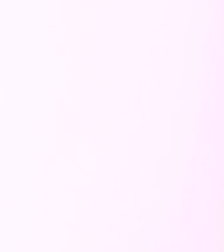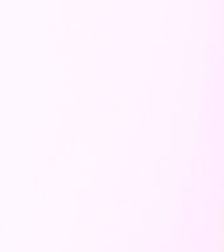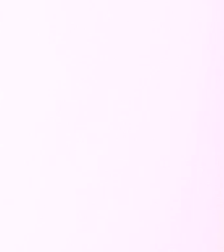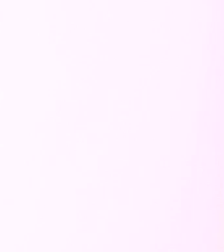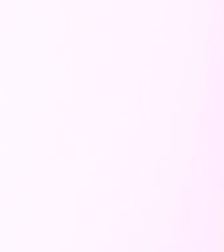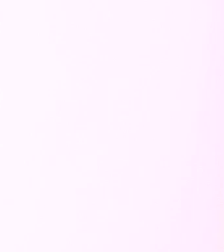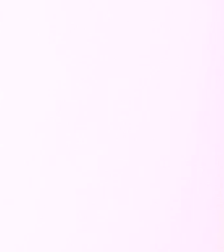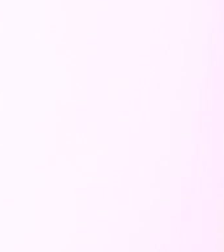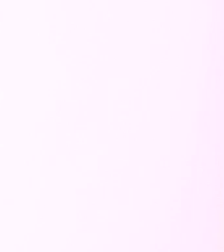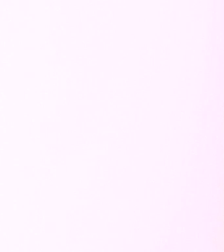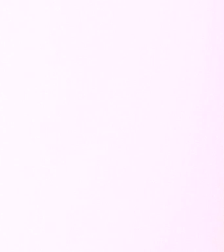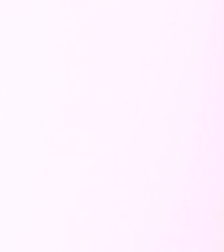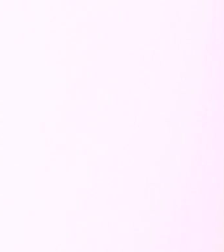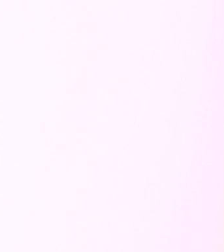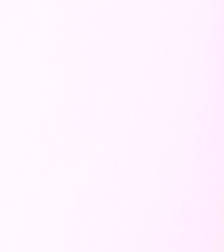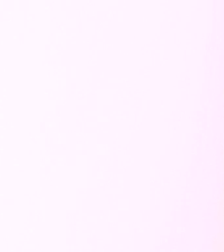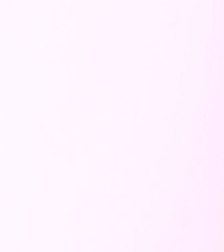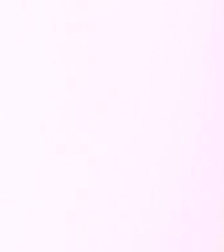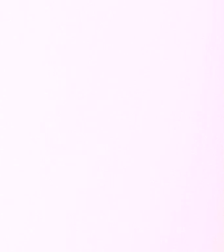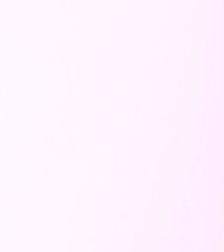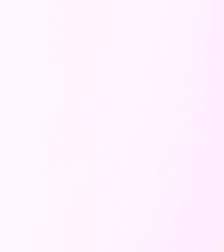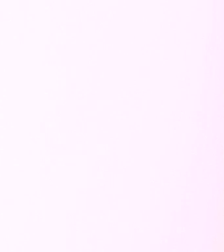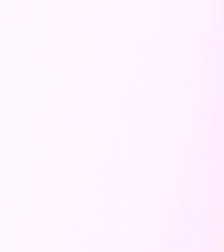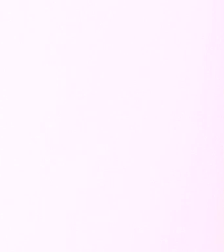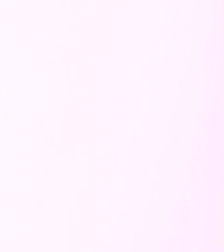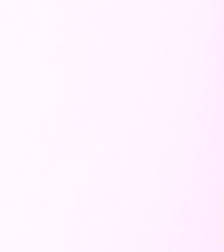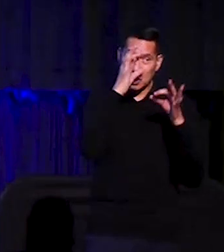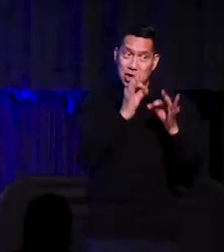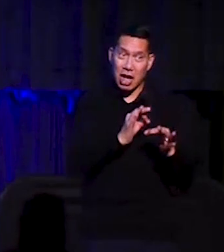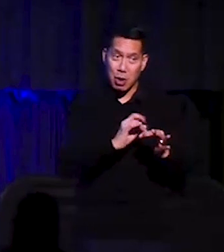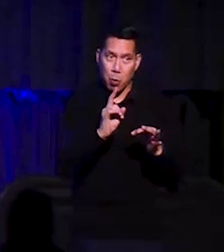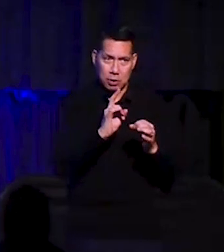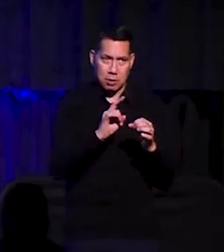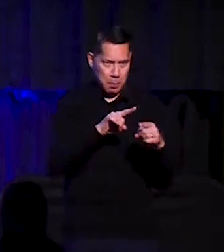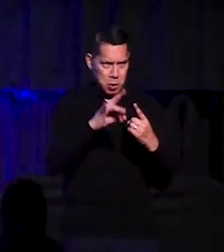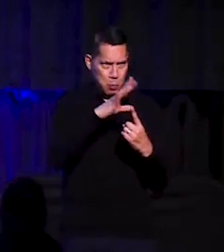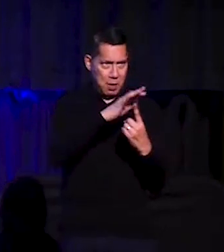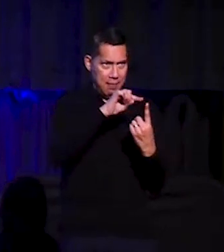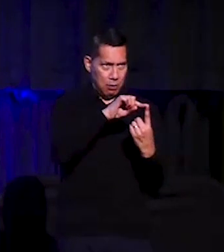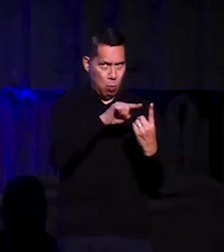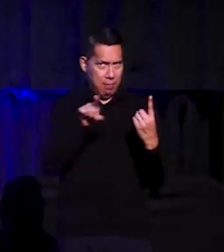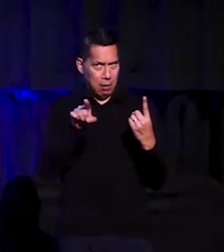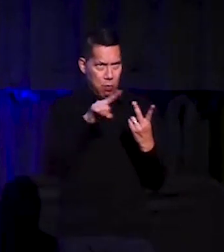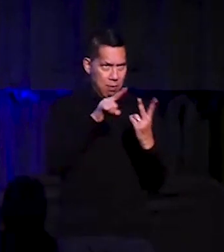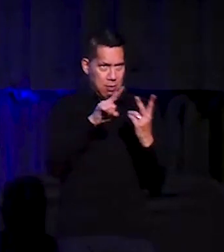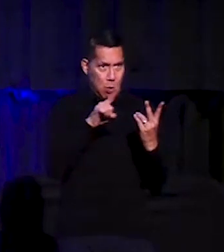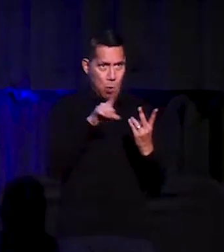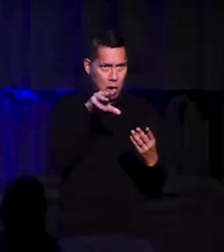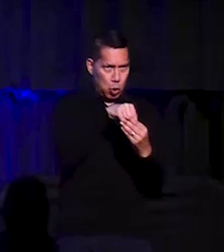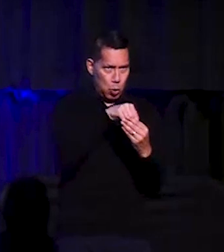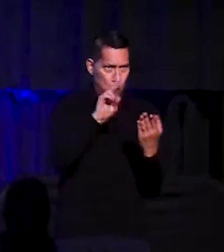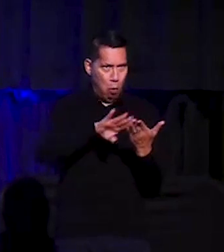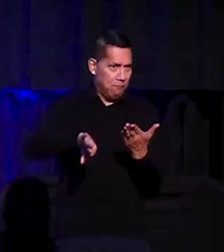differences. Well, I assume that you get a choice to decide what get prioritized, what get built, and who get included.